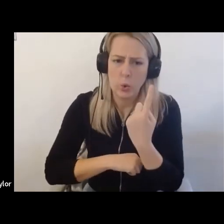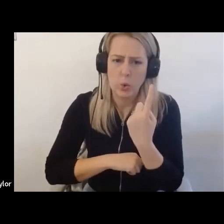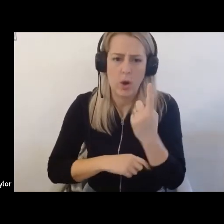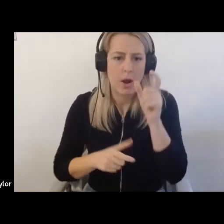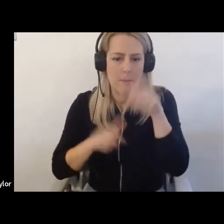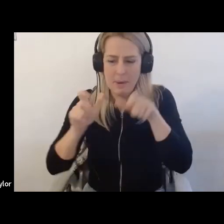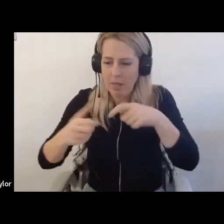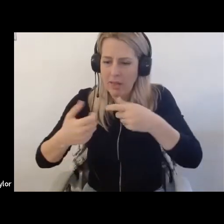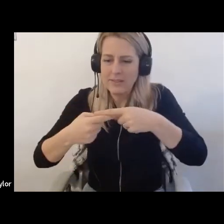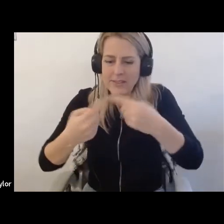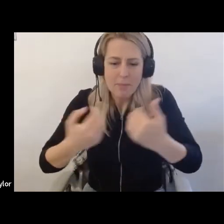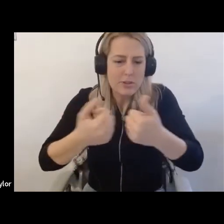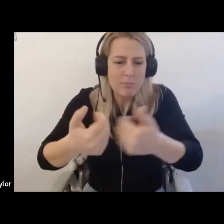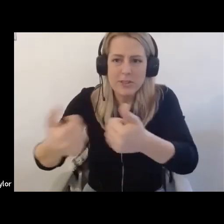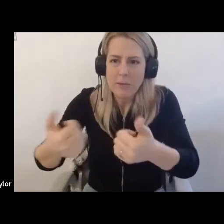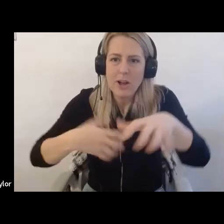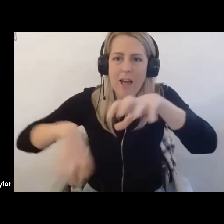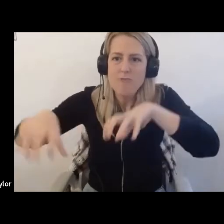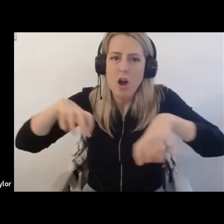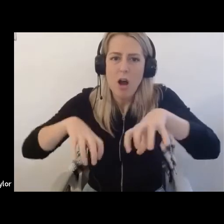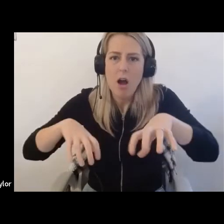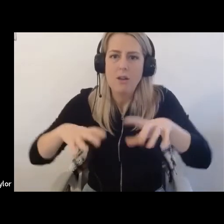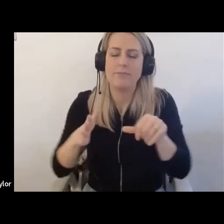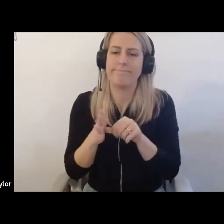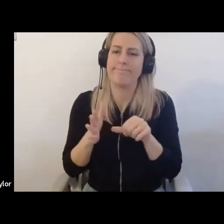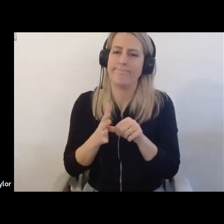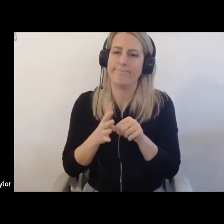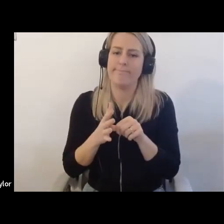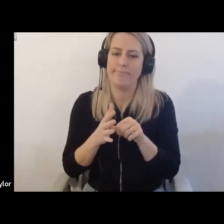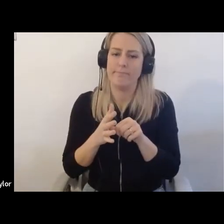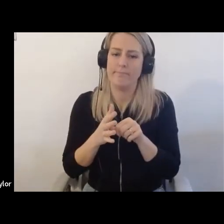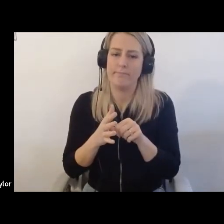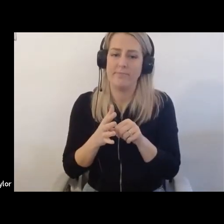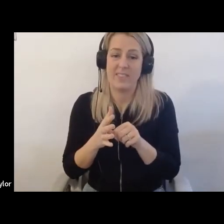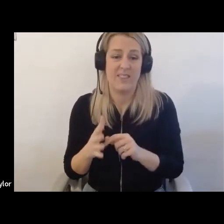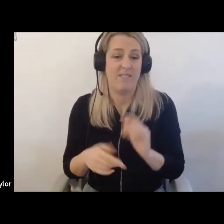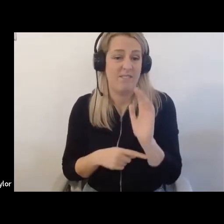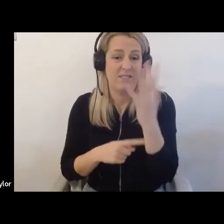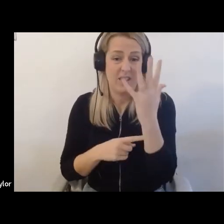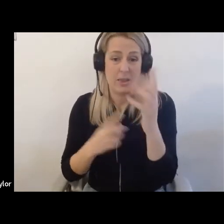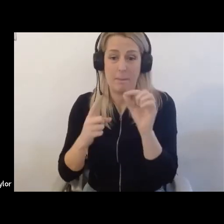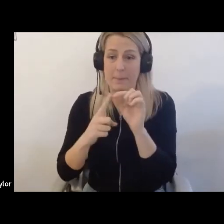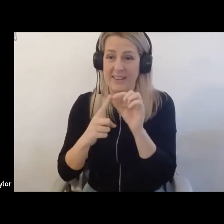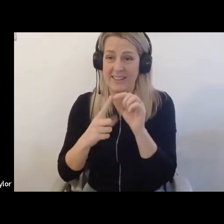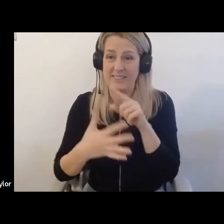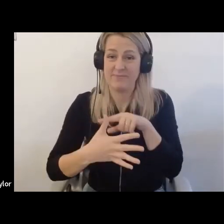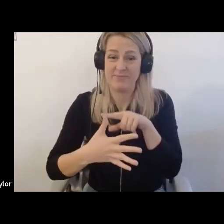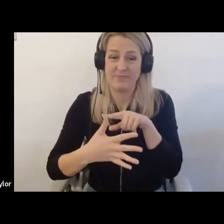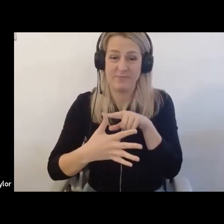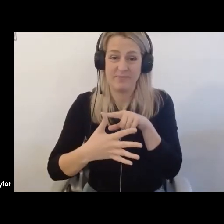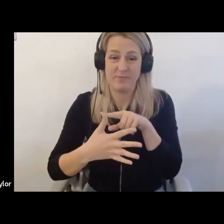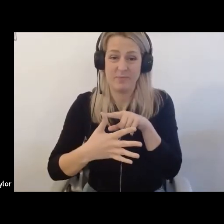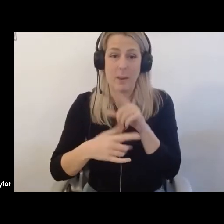And then the fifth P is a very crucial P, and it's place. Inclusive and mainstream